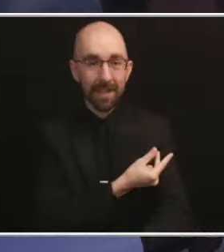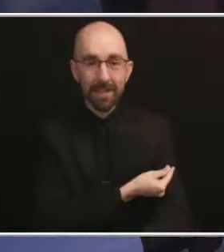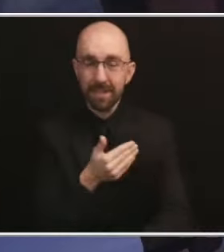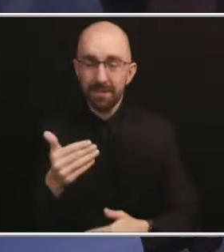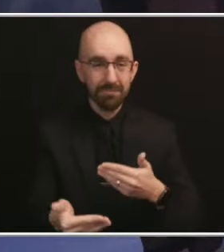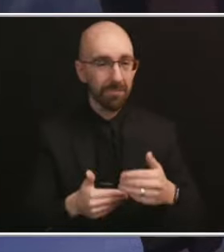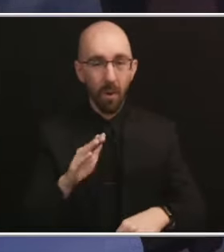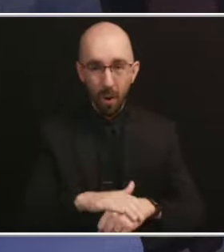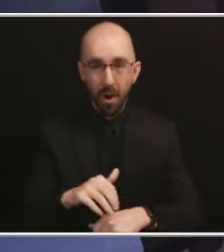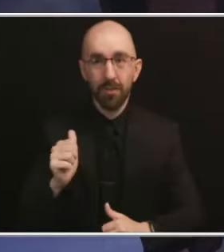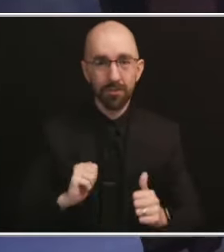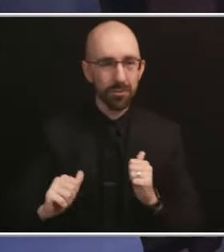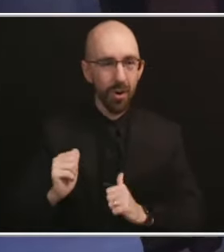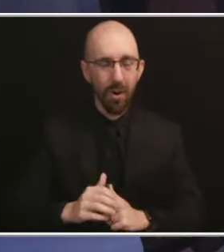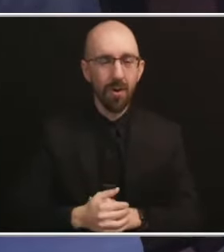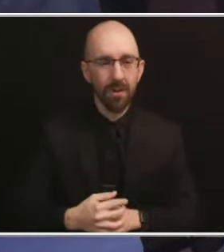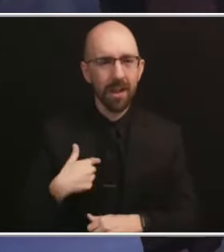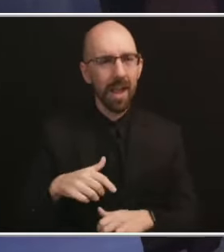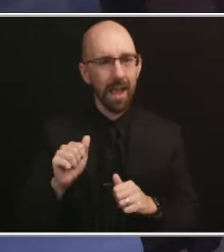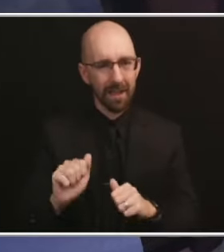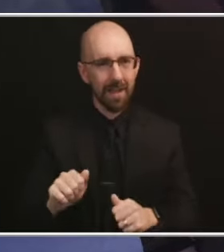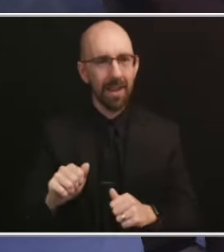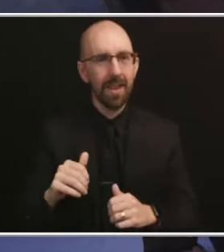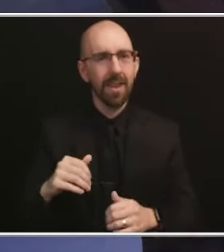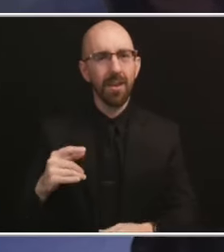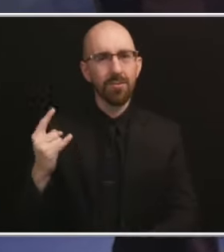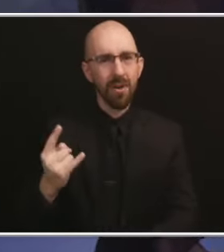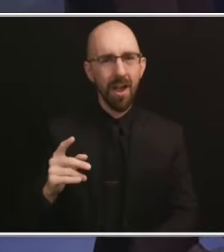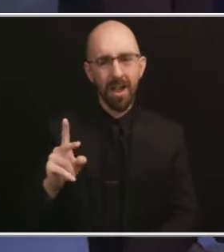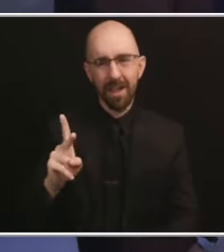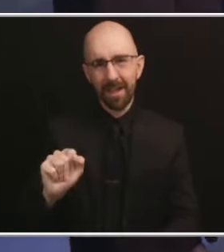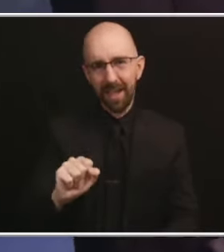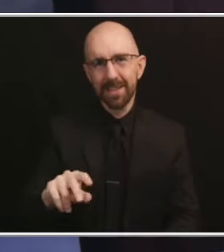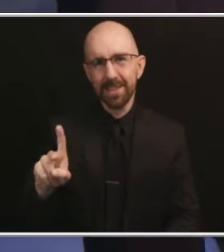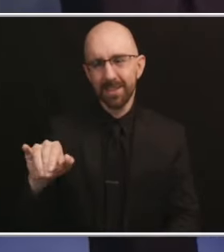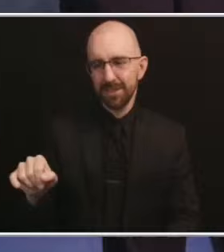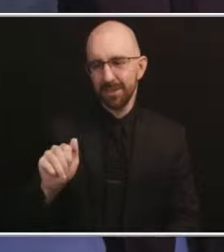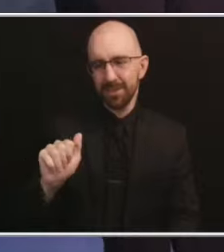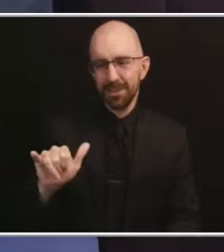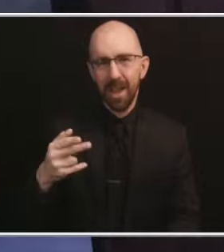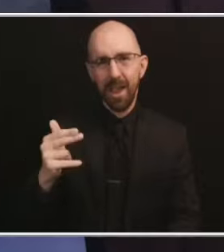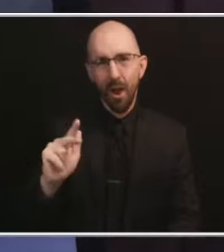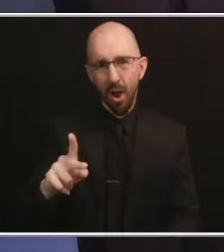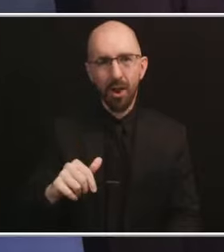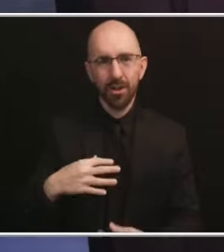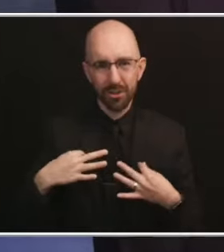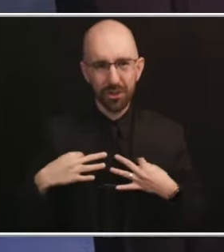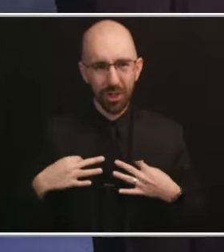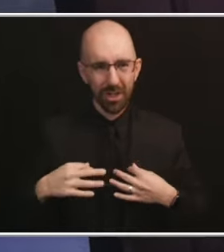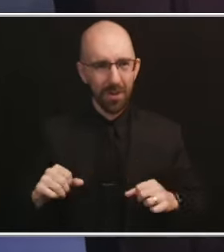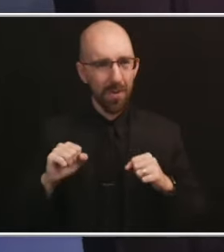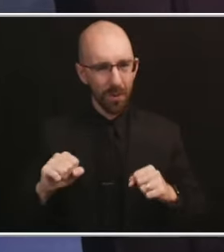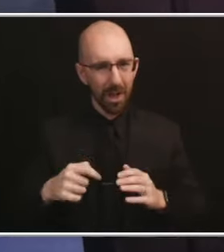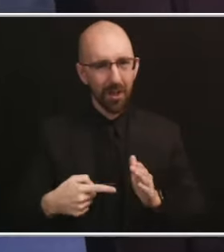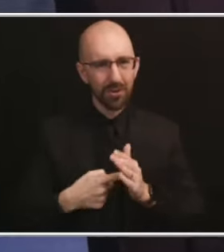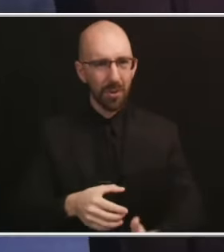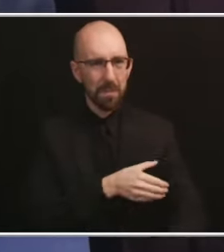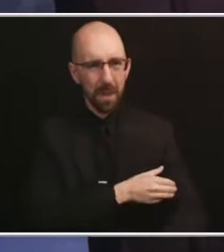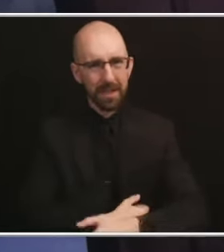that I can rock a Kansas Jayhawk shirt. Right. How about that? Do a little workout, show them my nice. biceps. Rock How about shot.